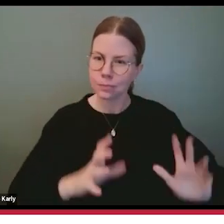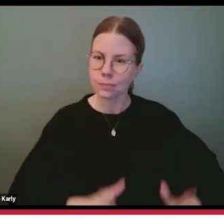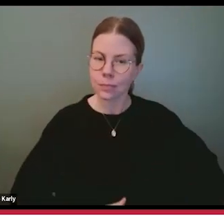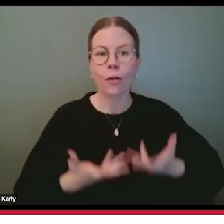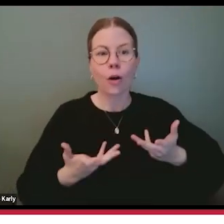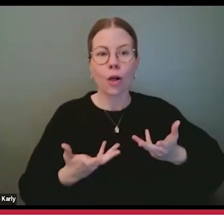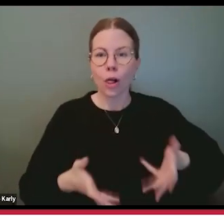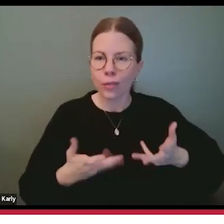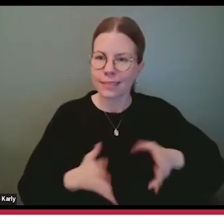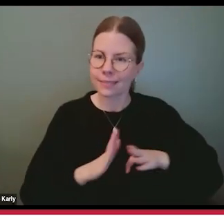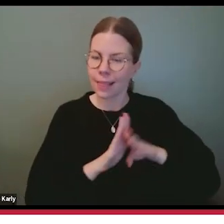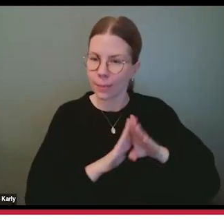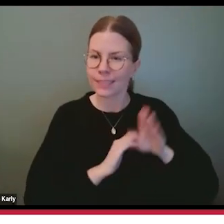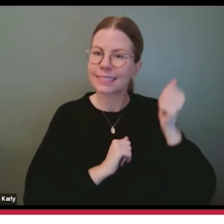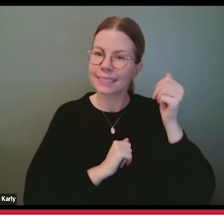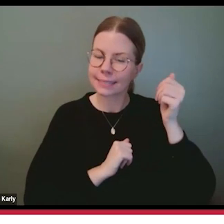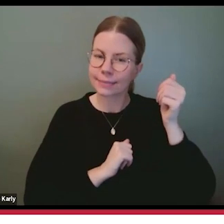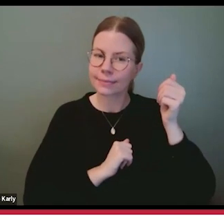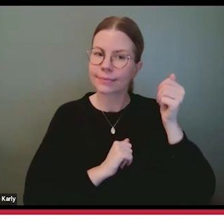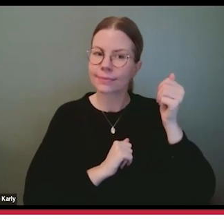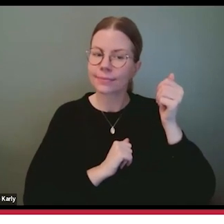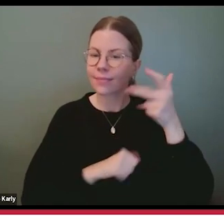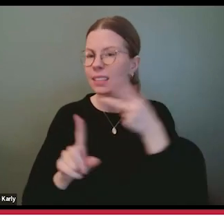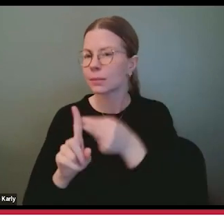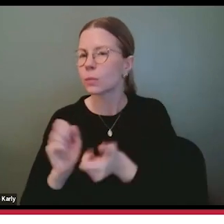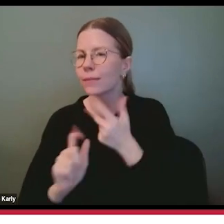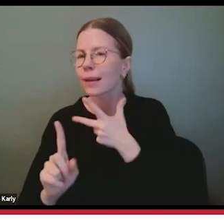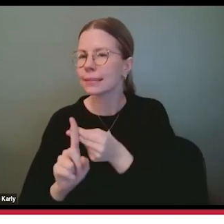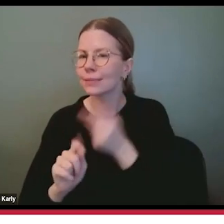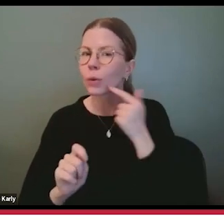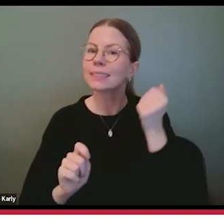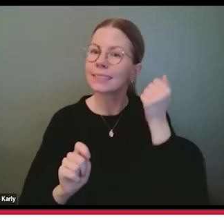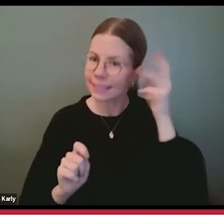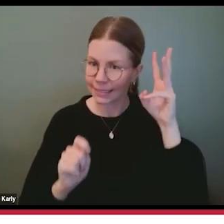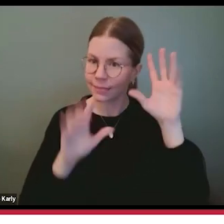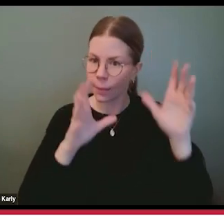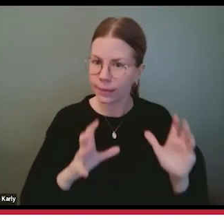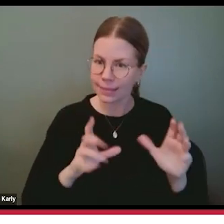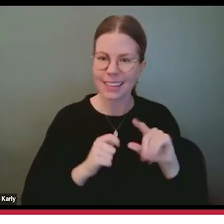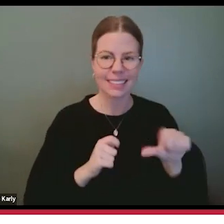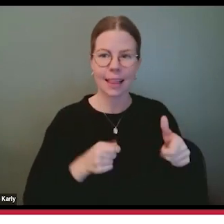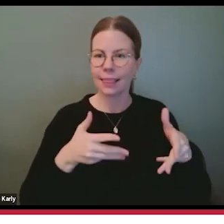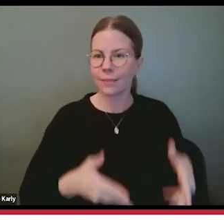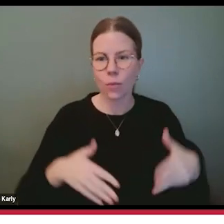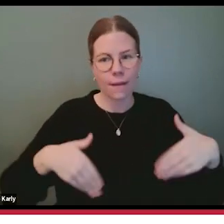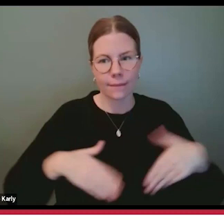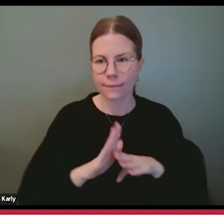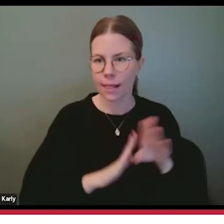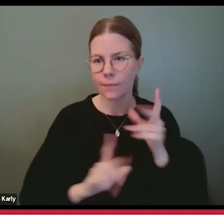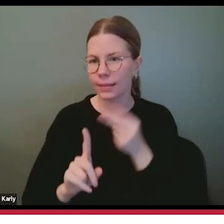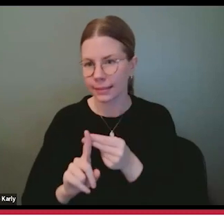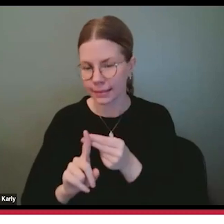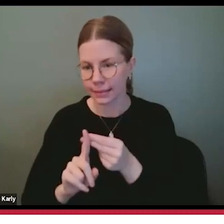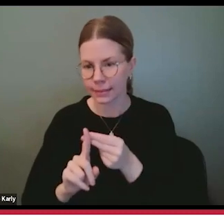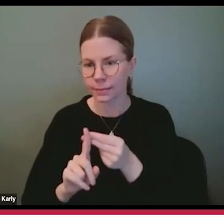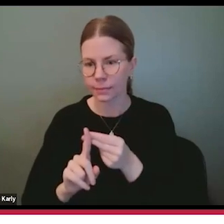for, vaccines mainly, and 10 that we don't. So we have a lot of